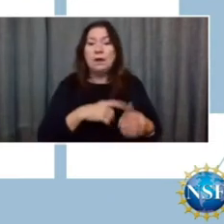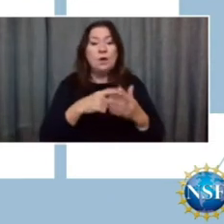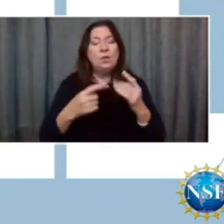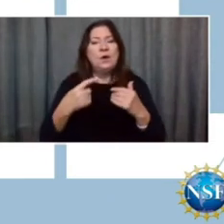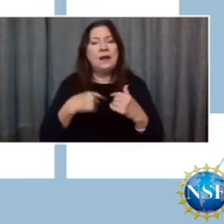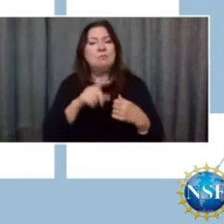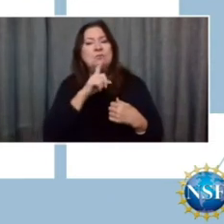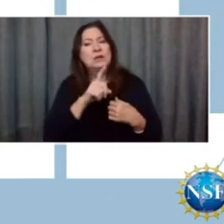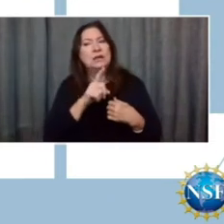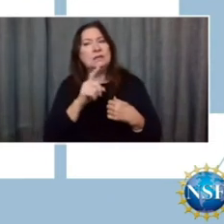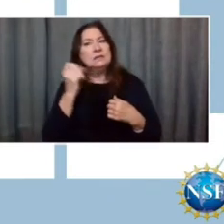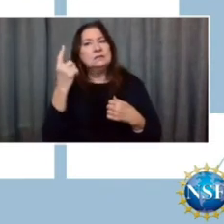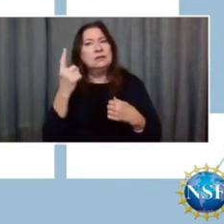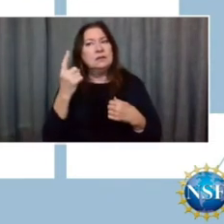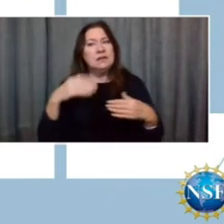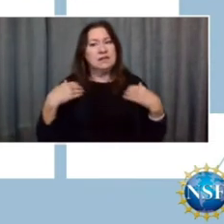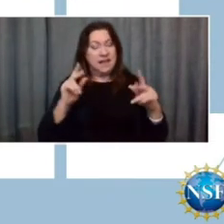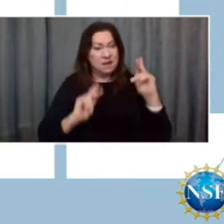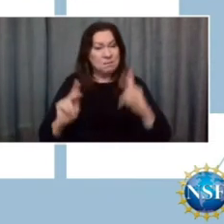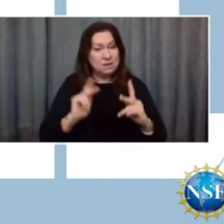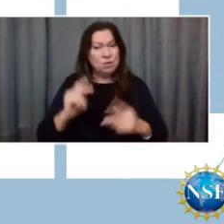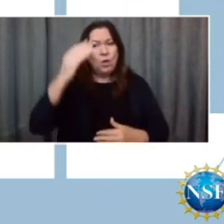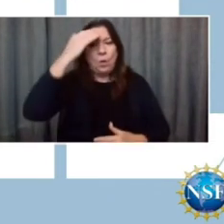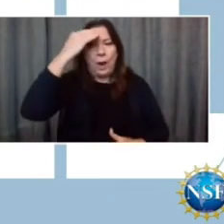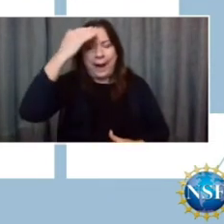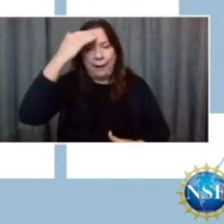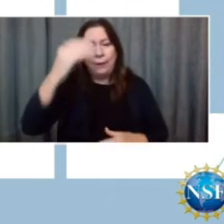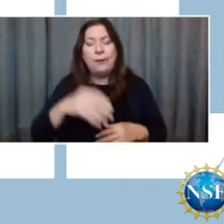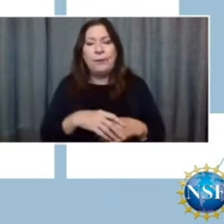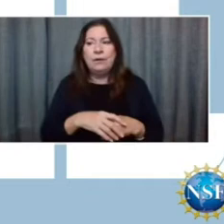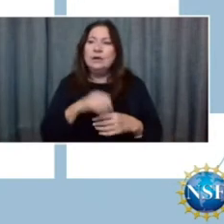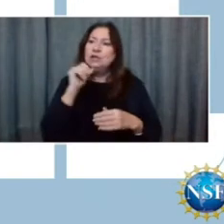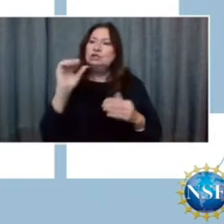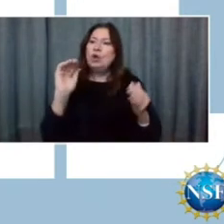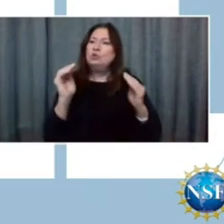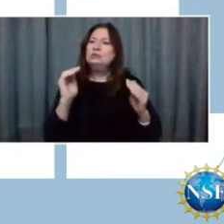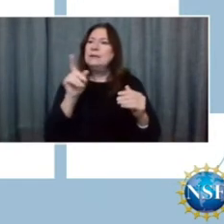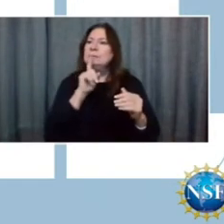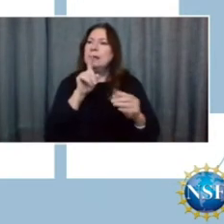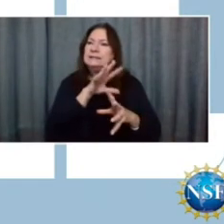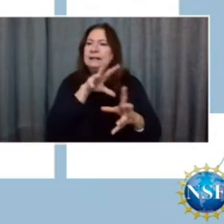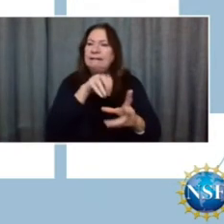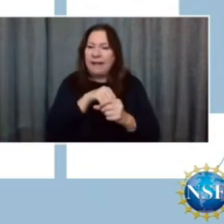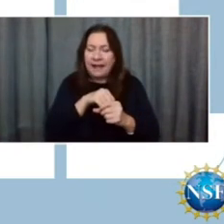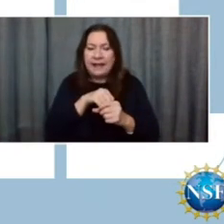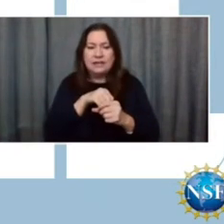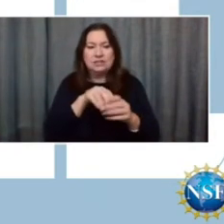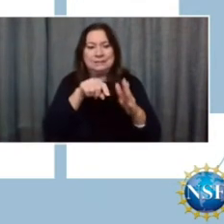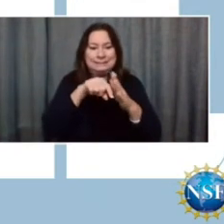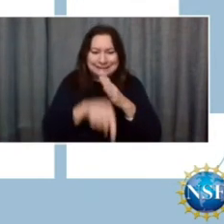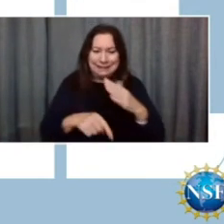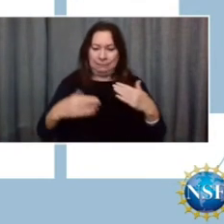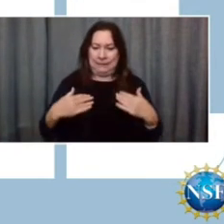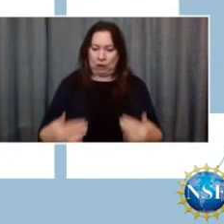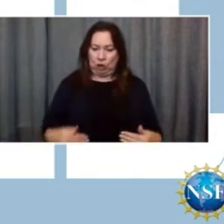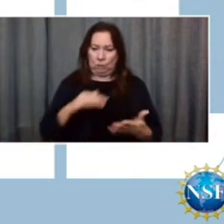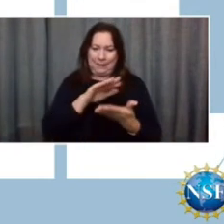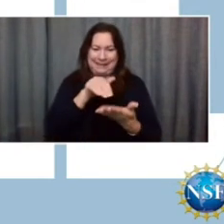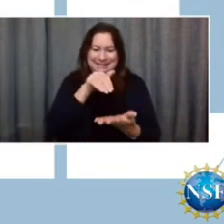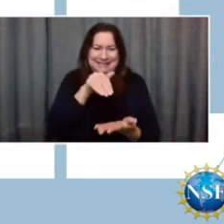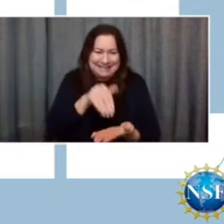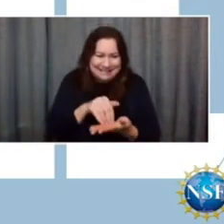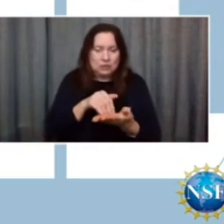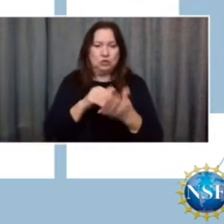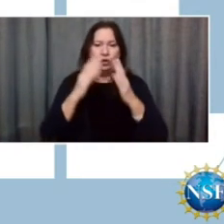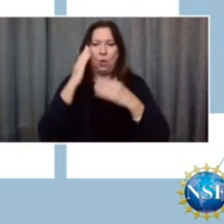is that young people are aware and do not seem to be as engaged in a deeply human-centric